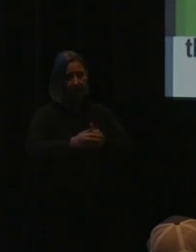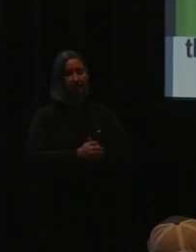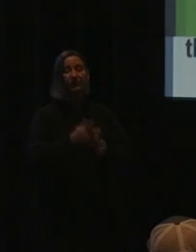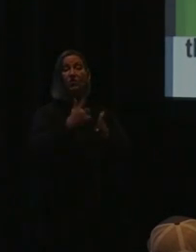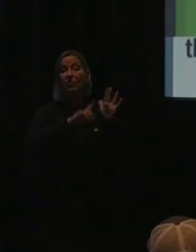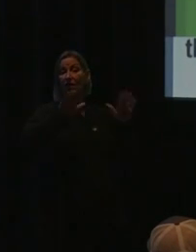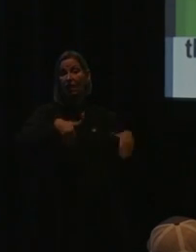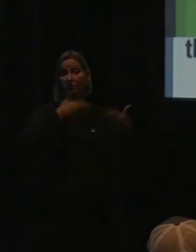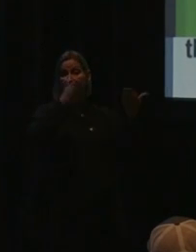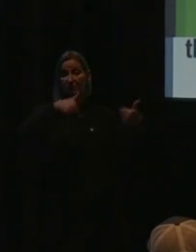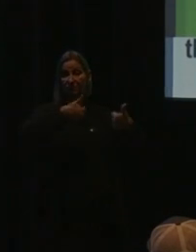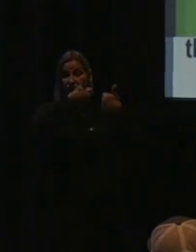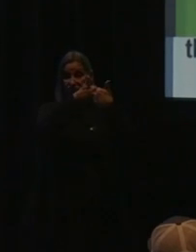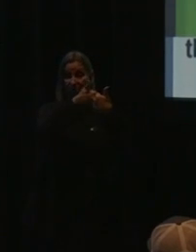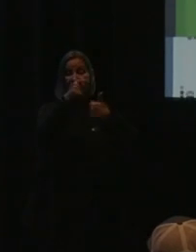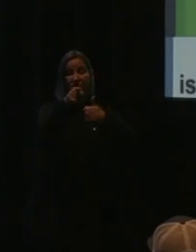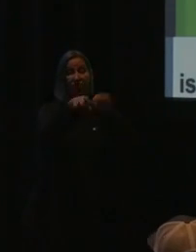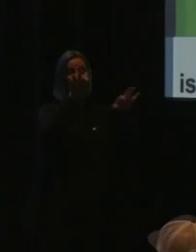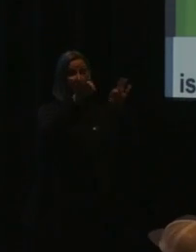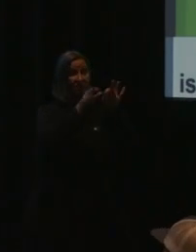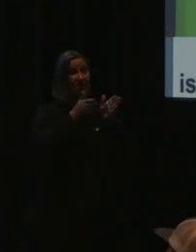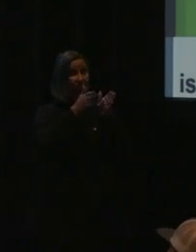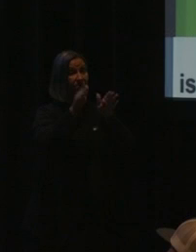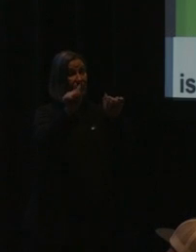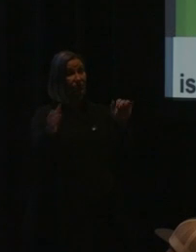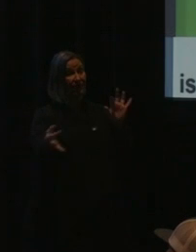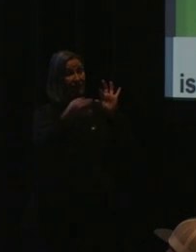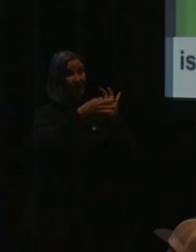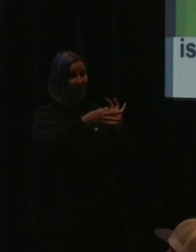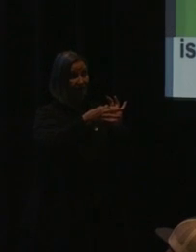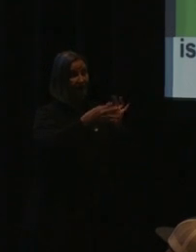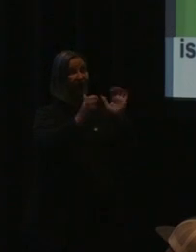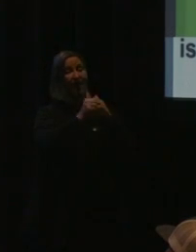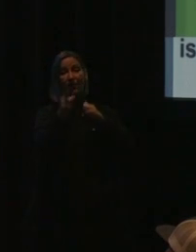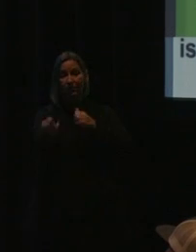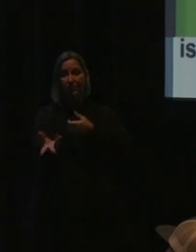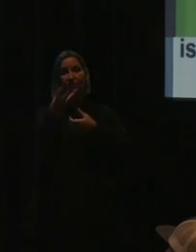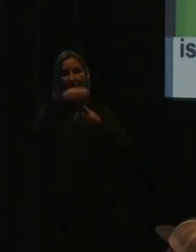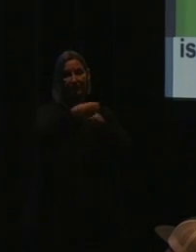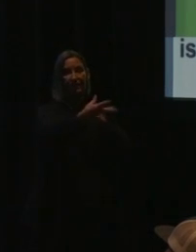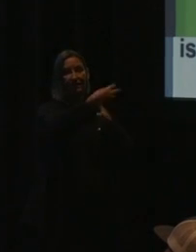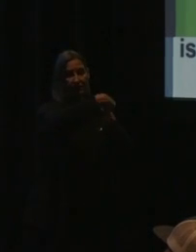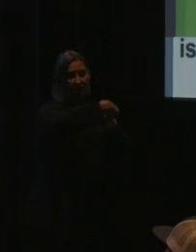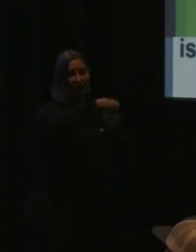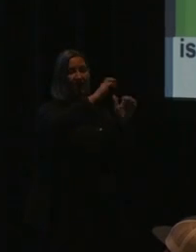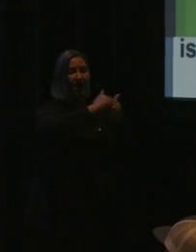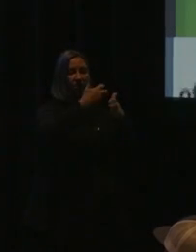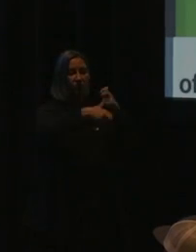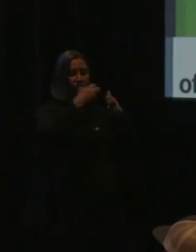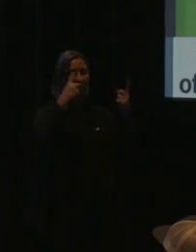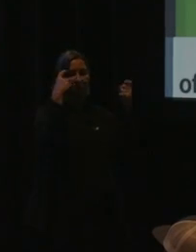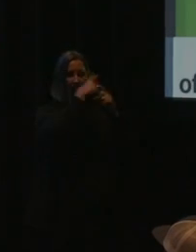you today is to find ways to get connected, to find ways to participate, to share in the challenges of solving complex